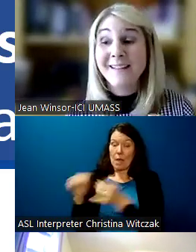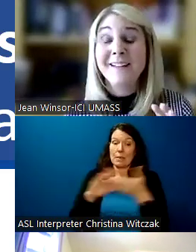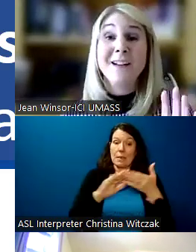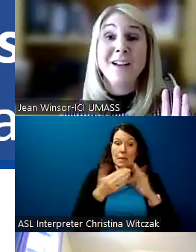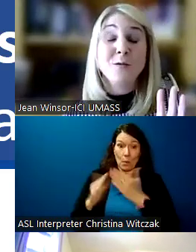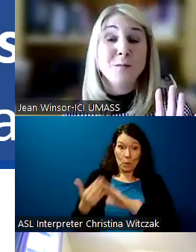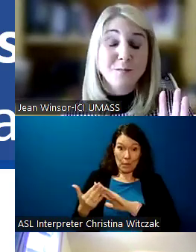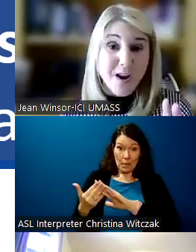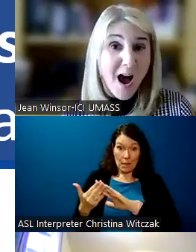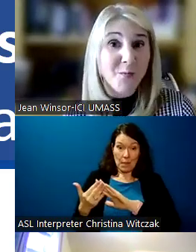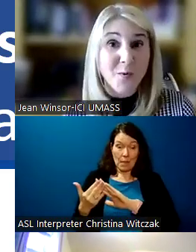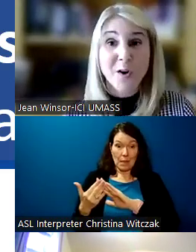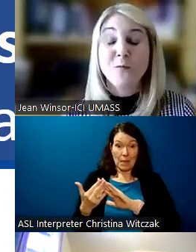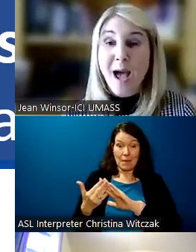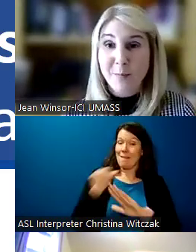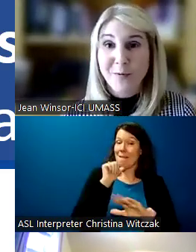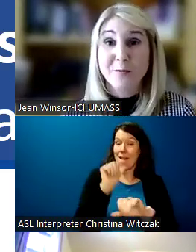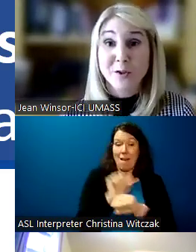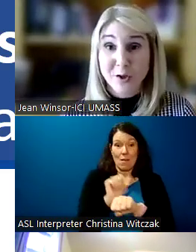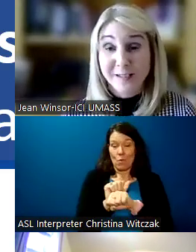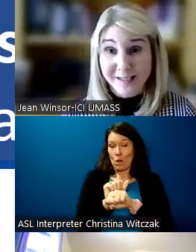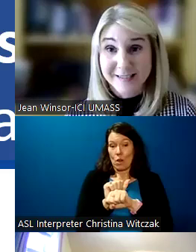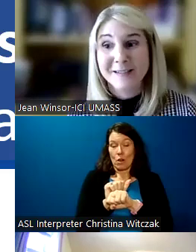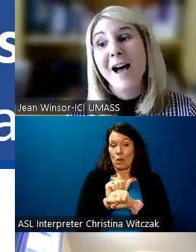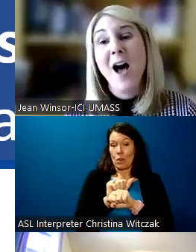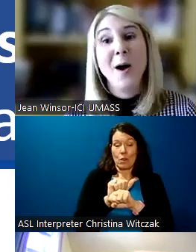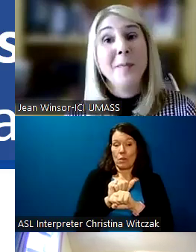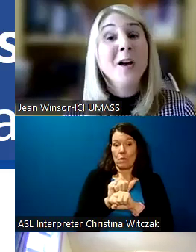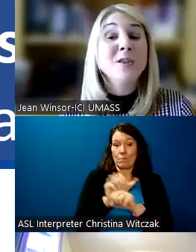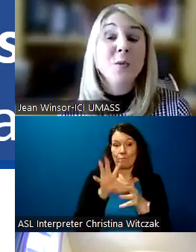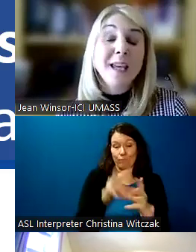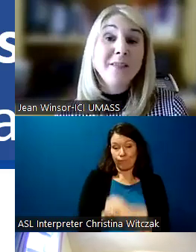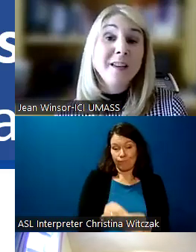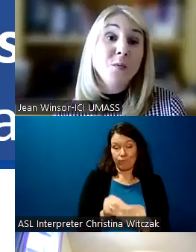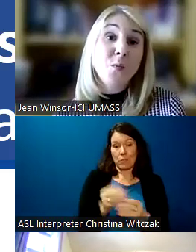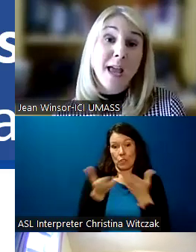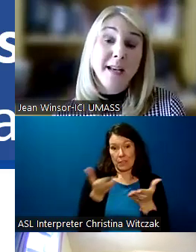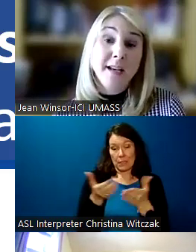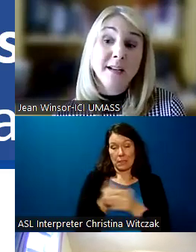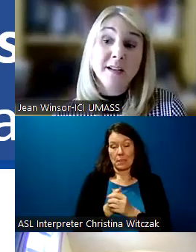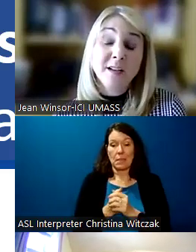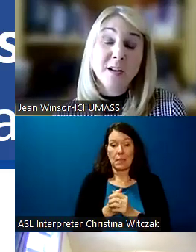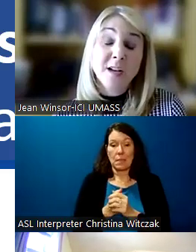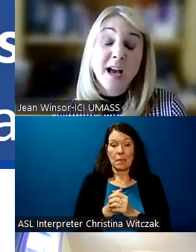community non-work wraparound services. So even